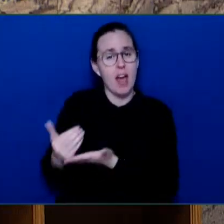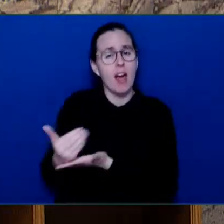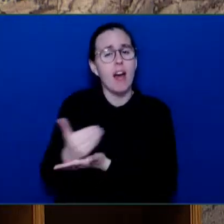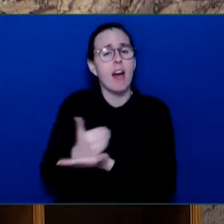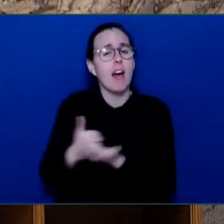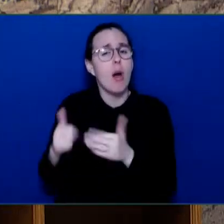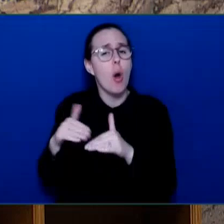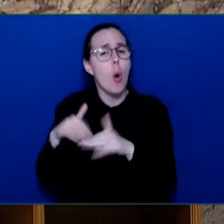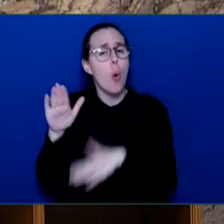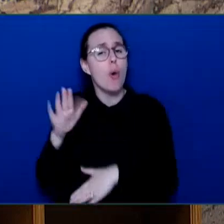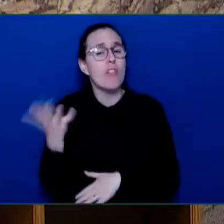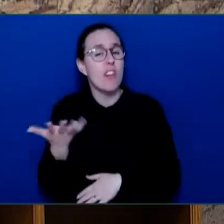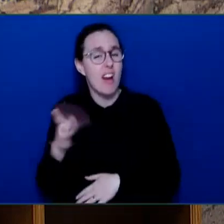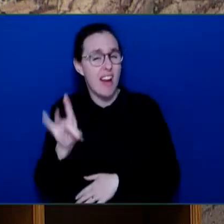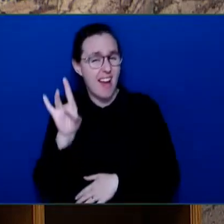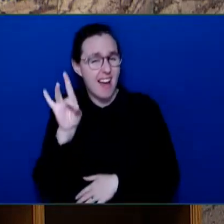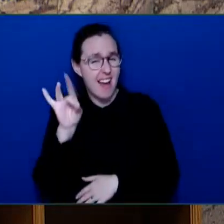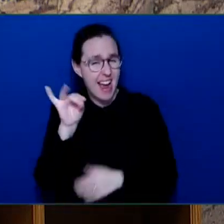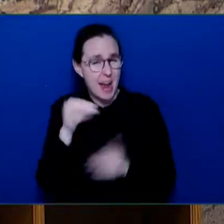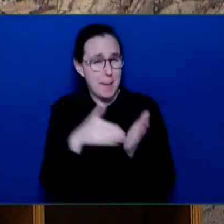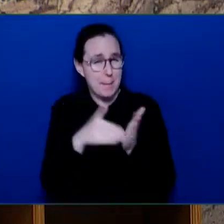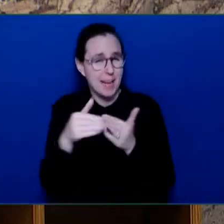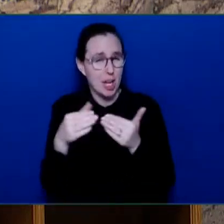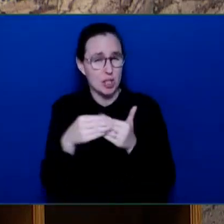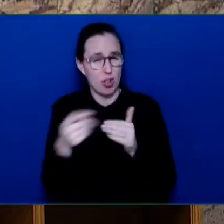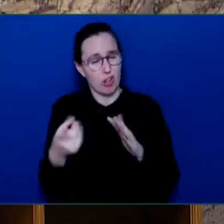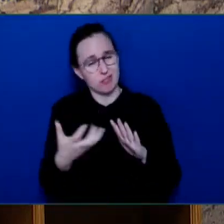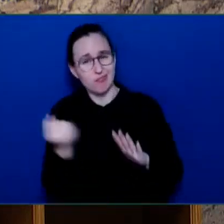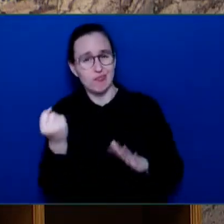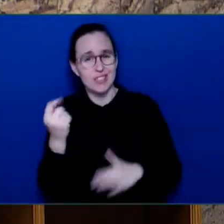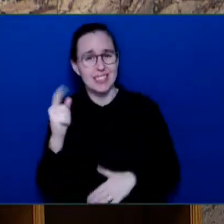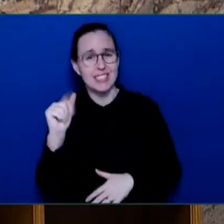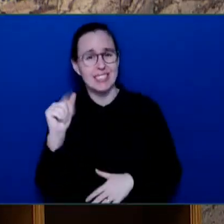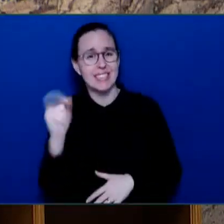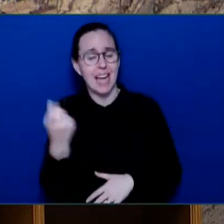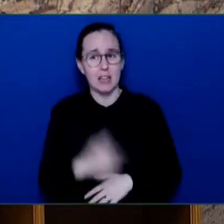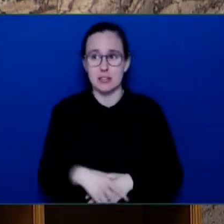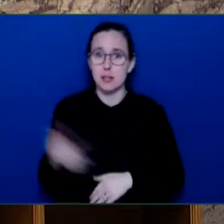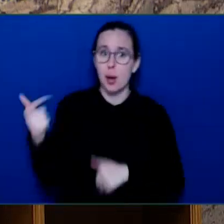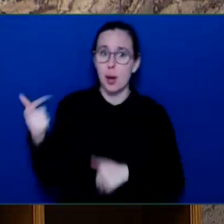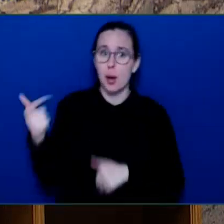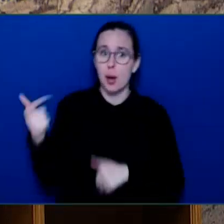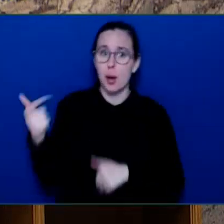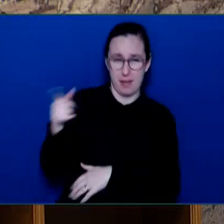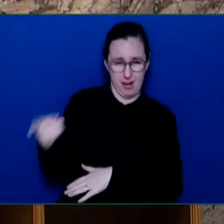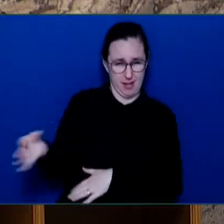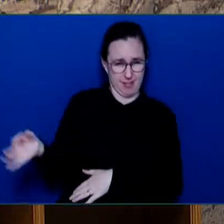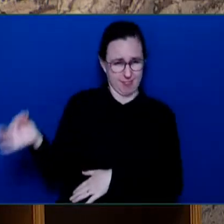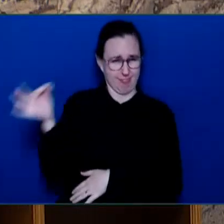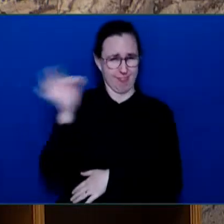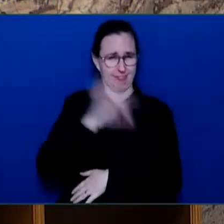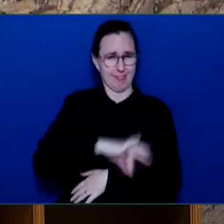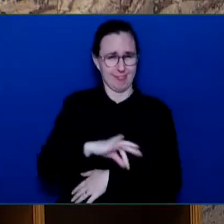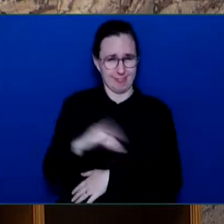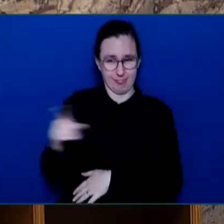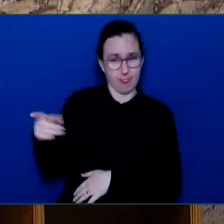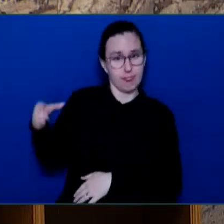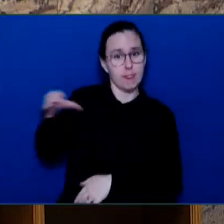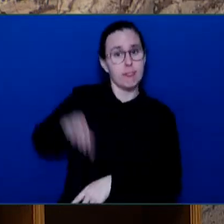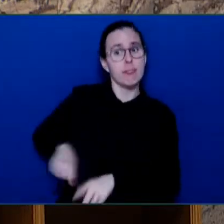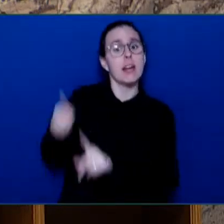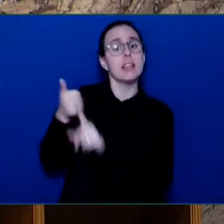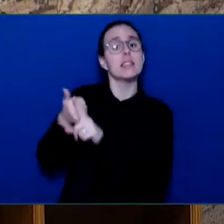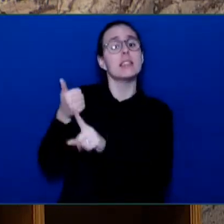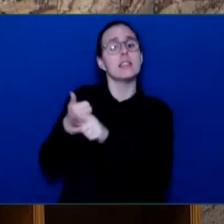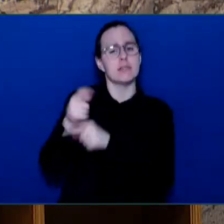His Airbnb condo flip let him pocket a cool $150,000. So why does the Premier have